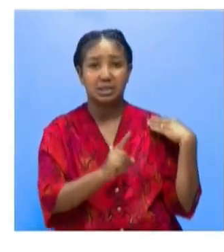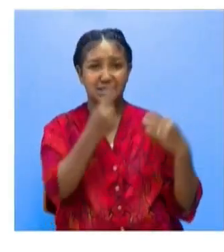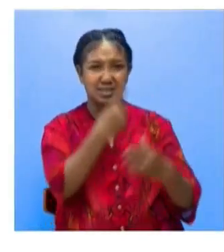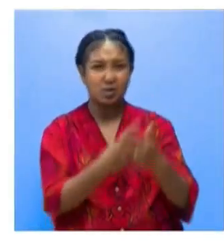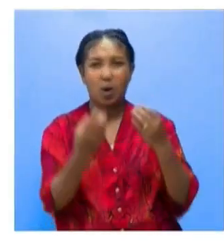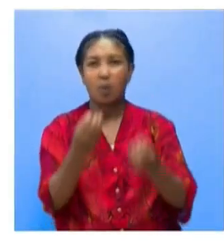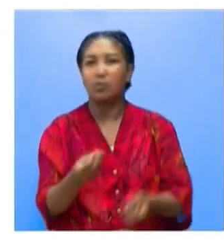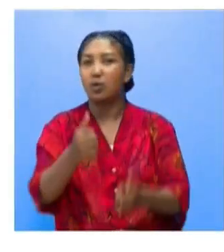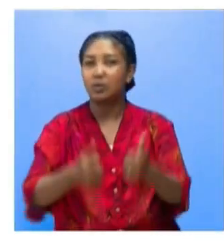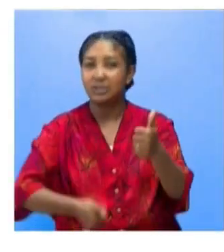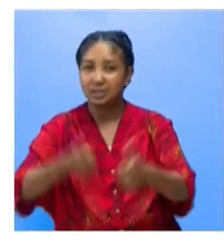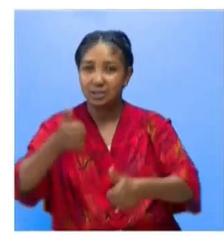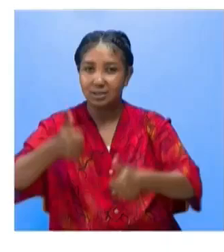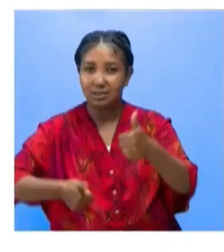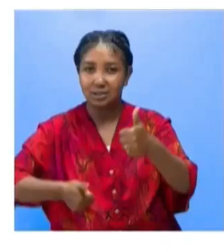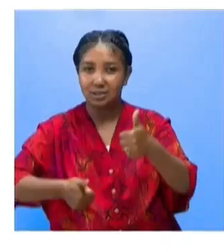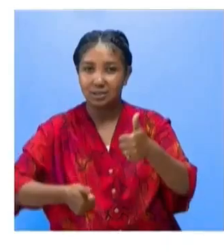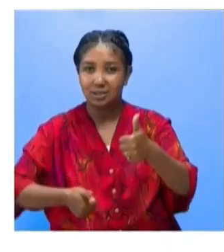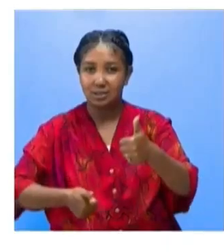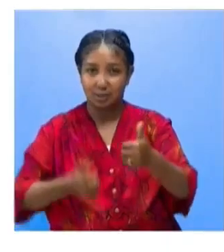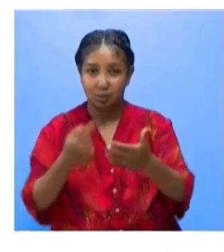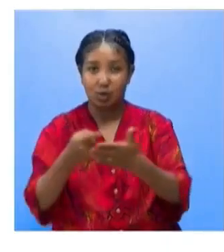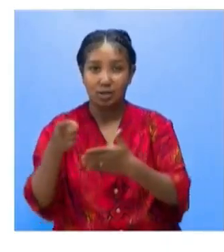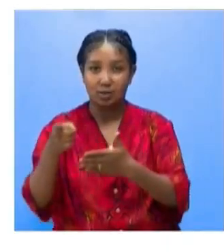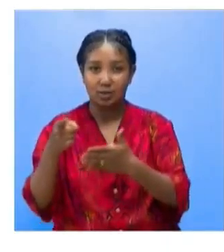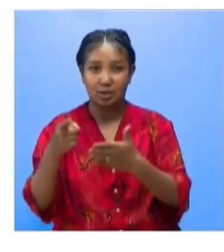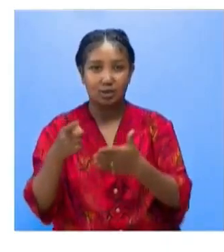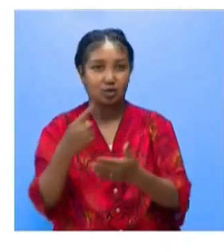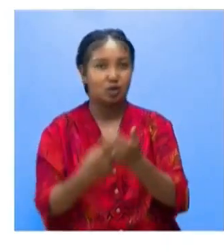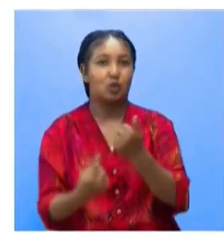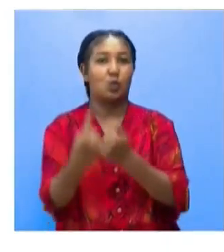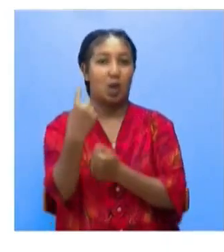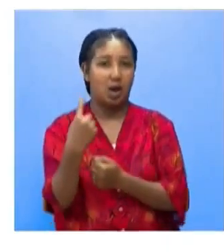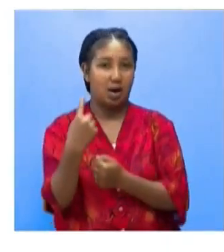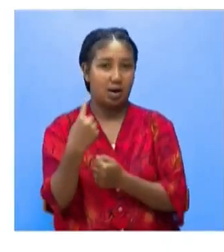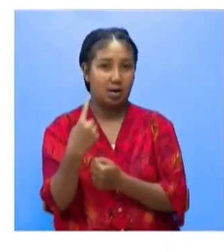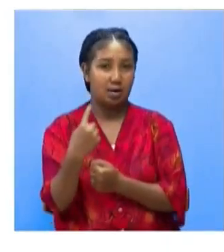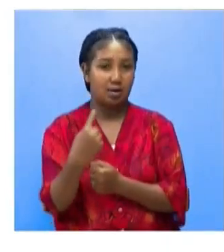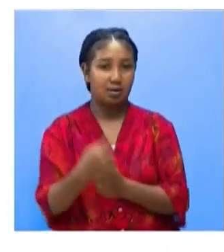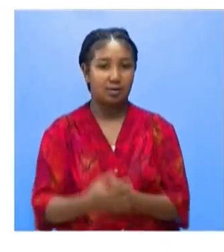or plural? Yes, this one is singular.